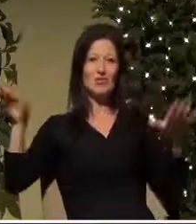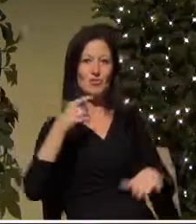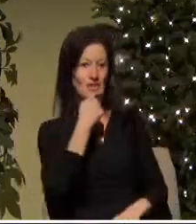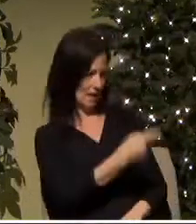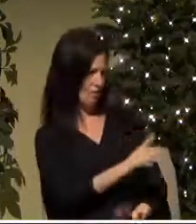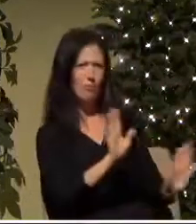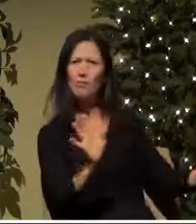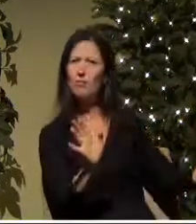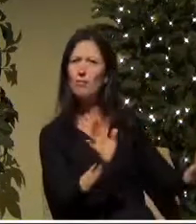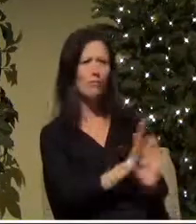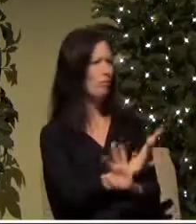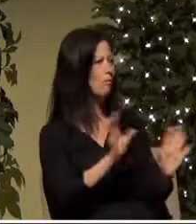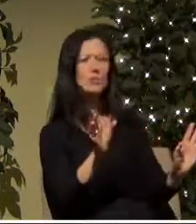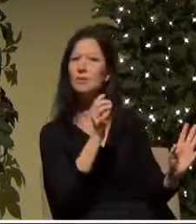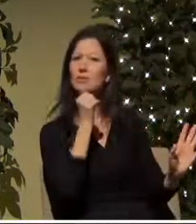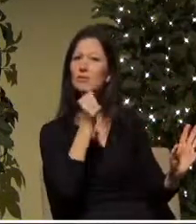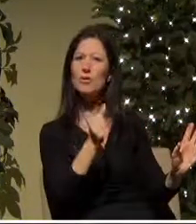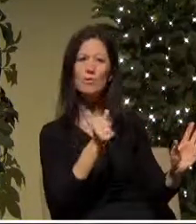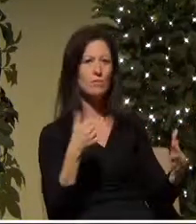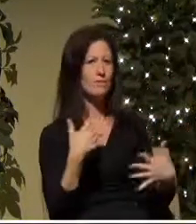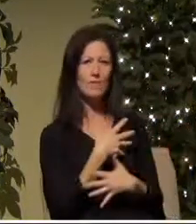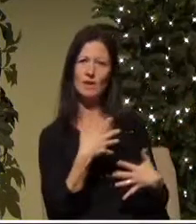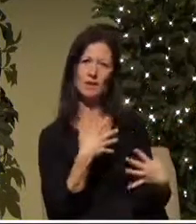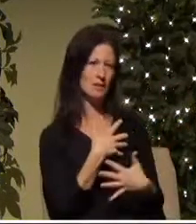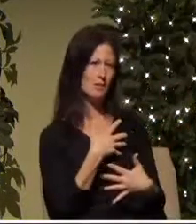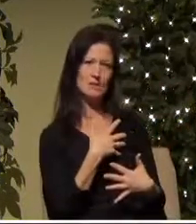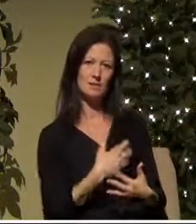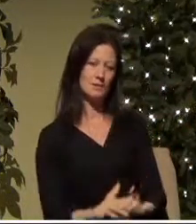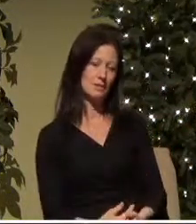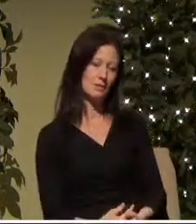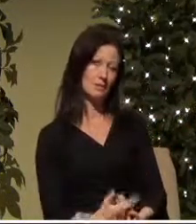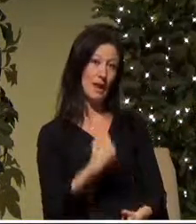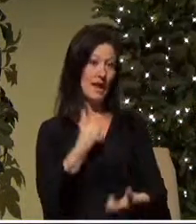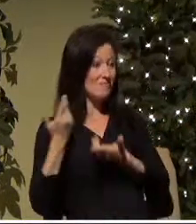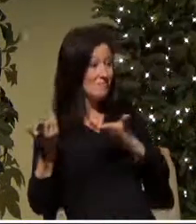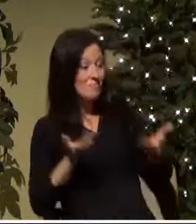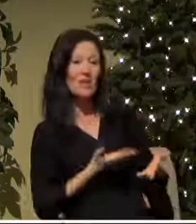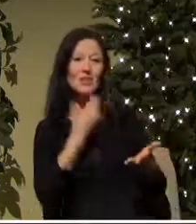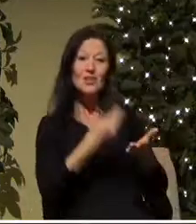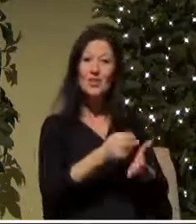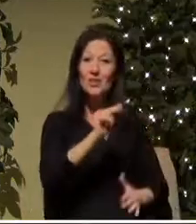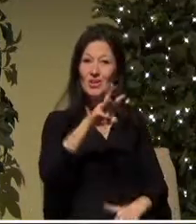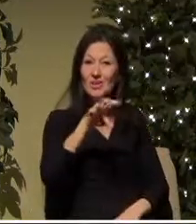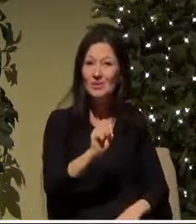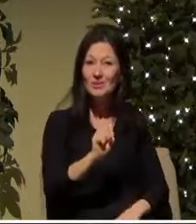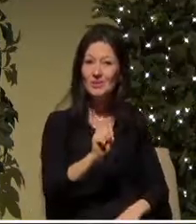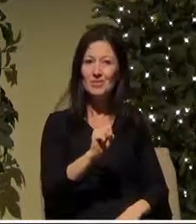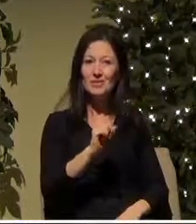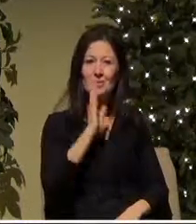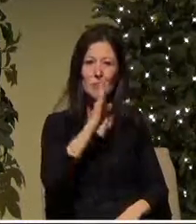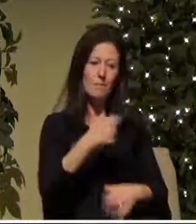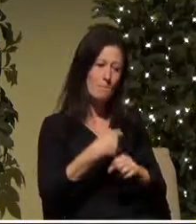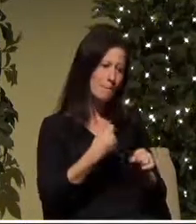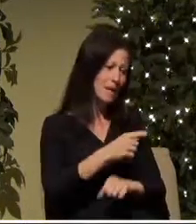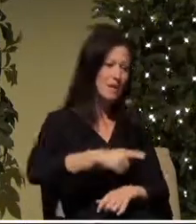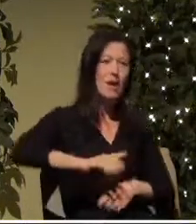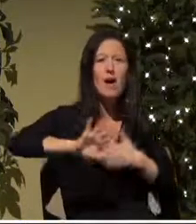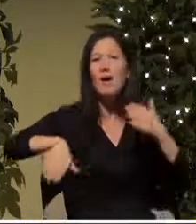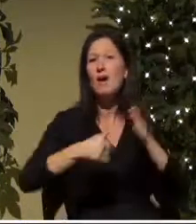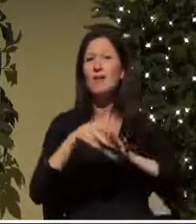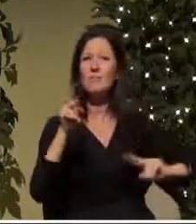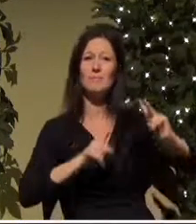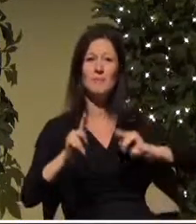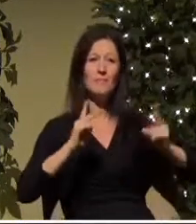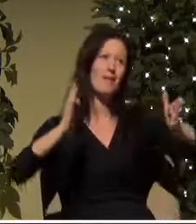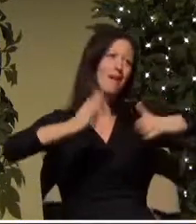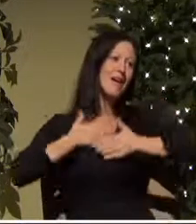don't be afraid I bring you good news that will cause great joy for all the people today in